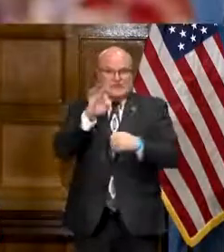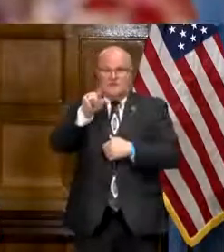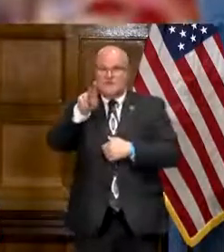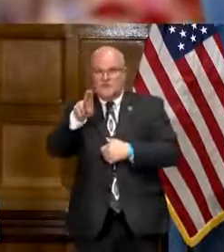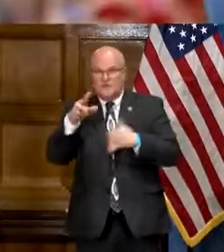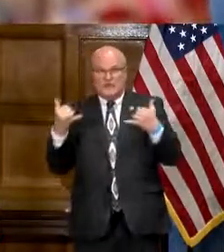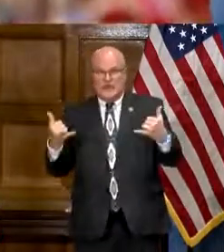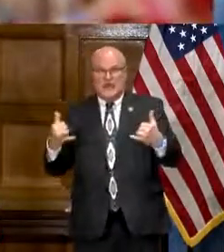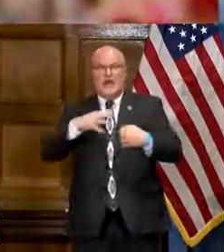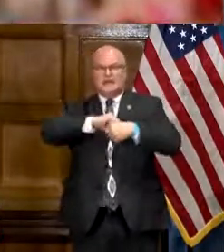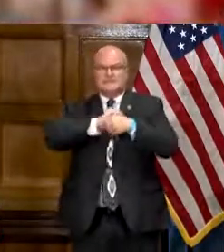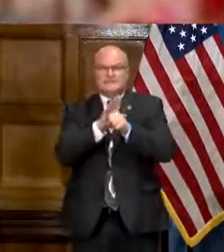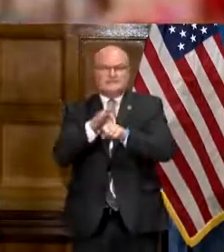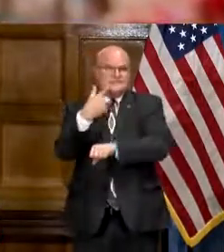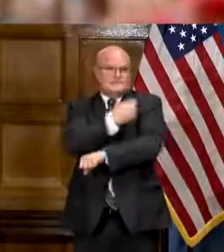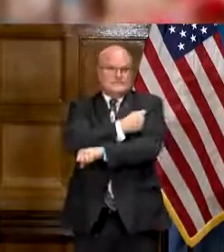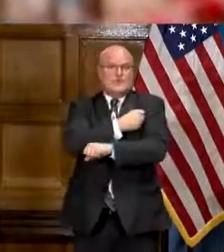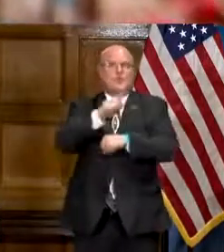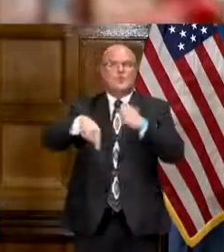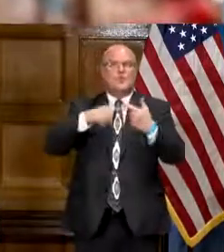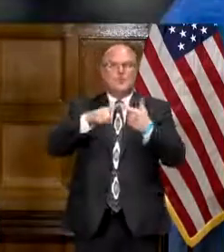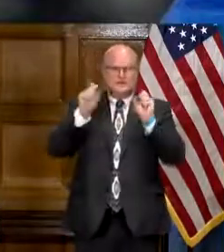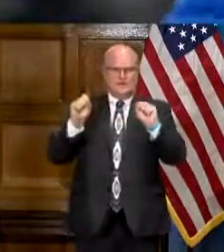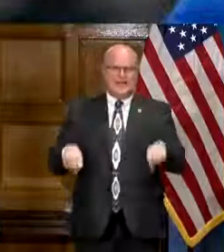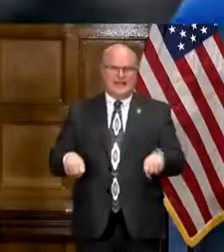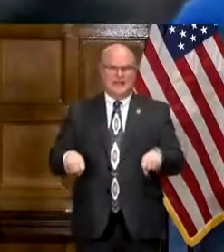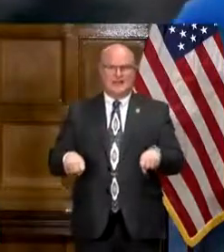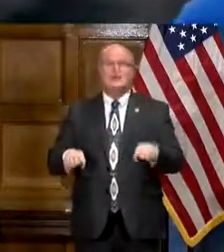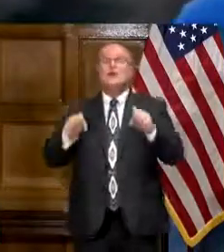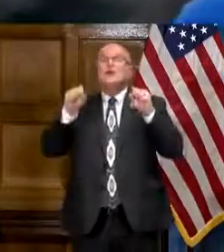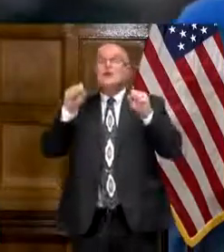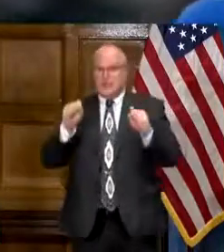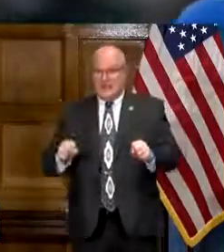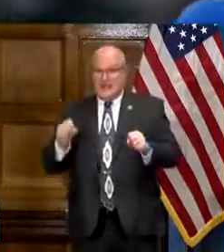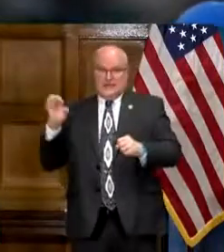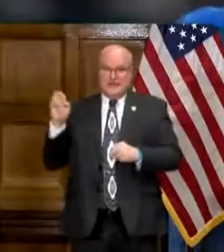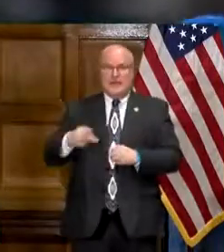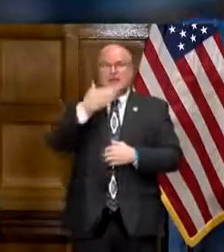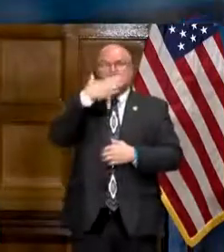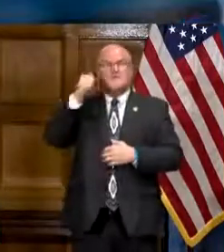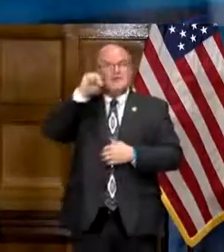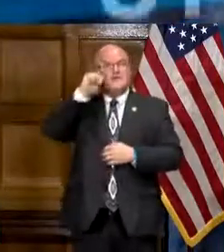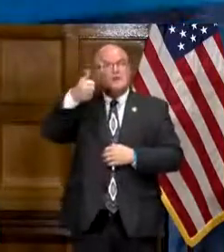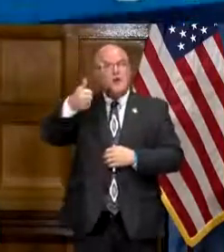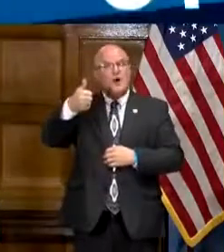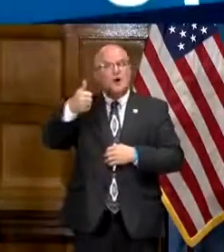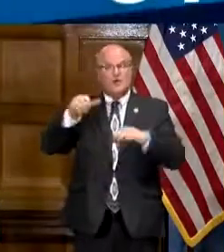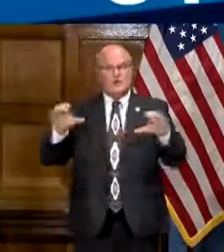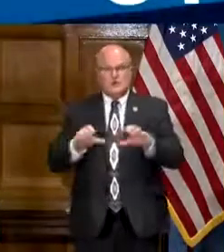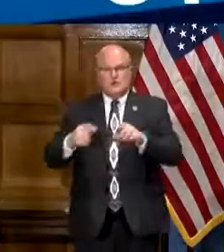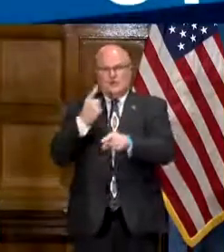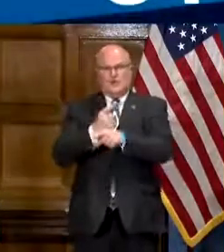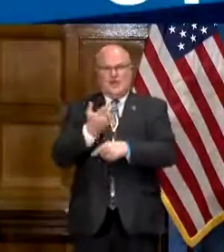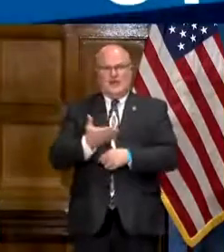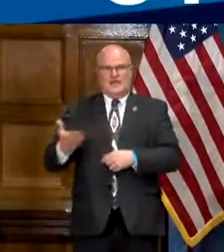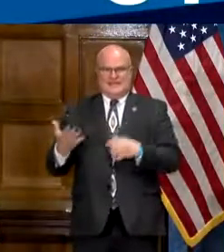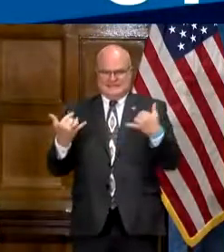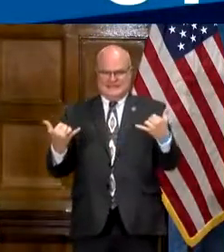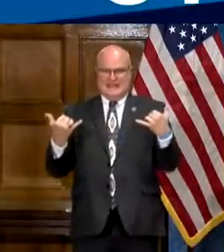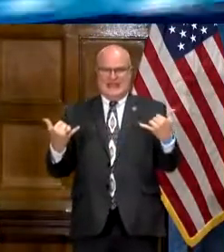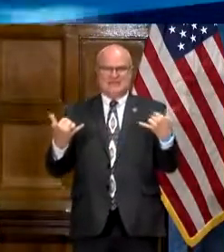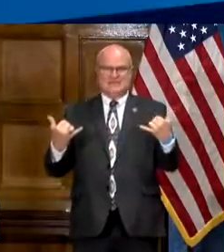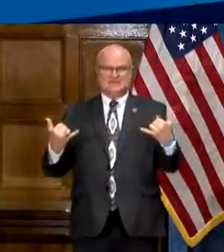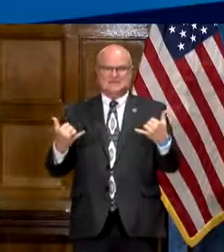and the COVID-19 vaccine when it's available. We can get back to a better tomorrow by doing the right things